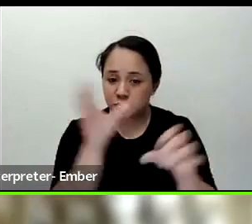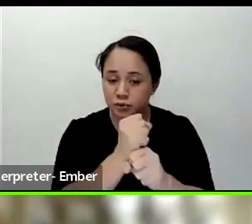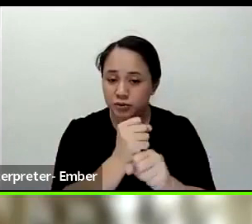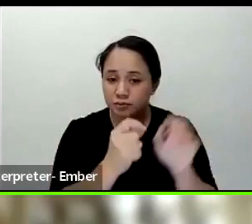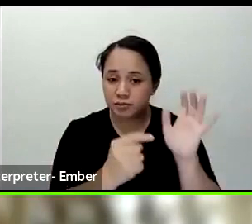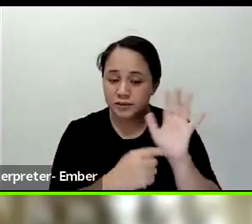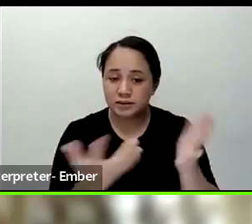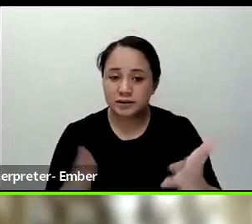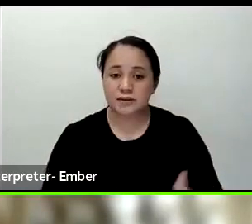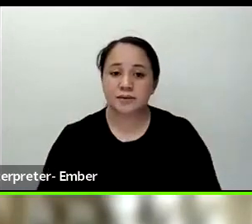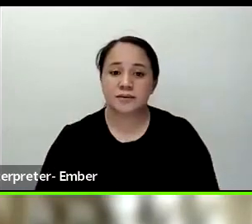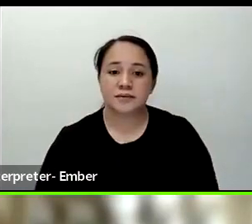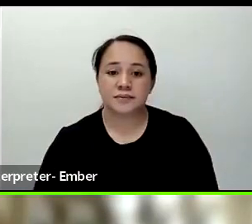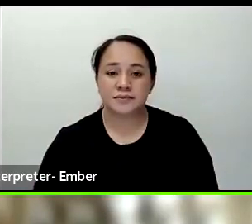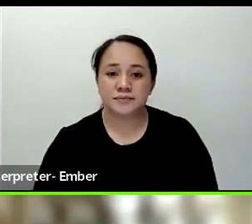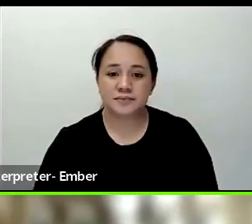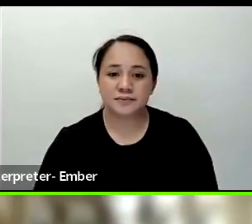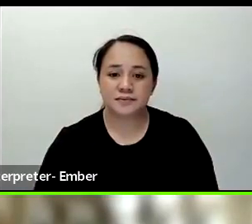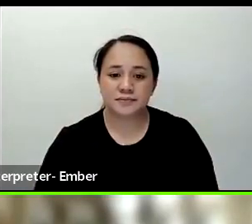here?